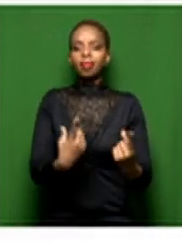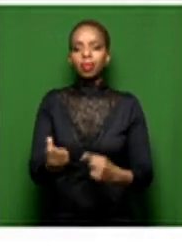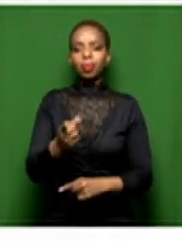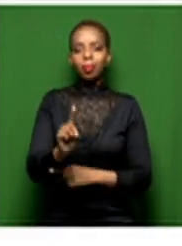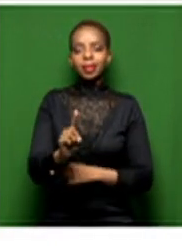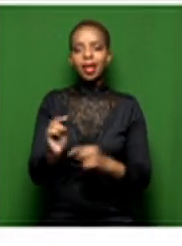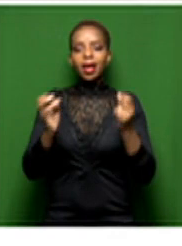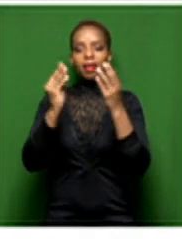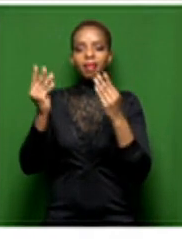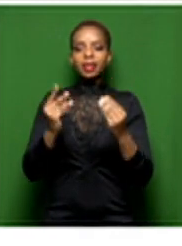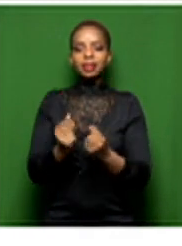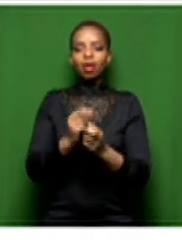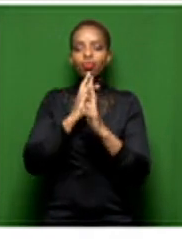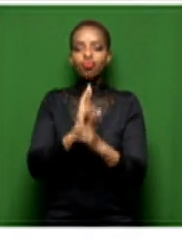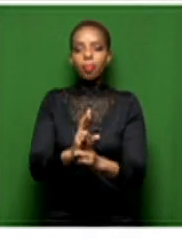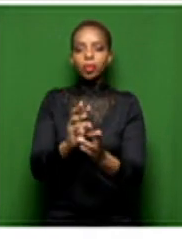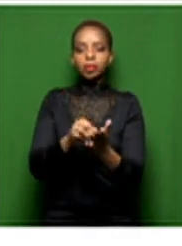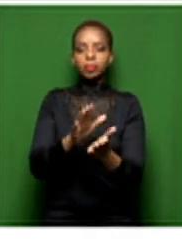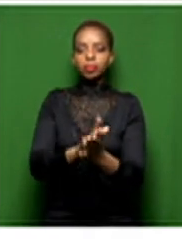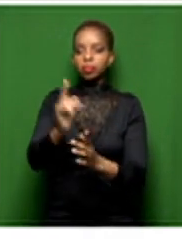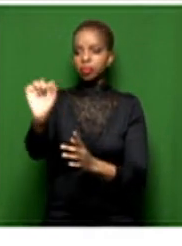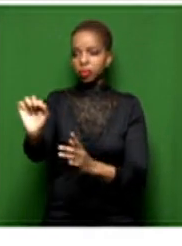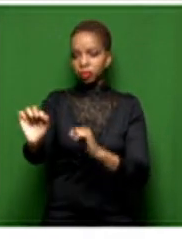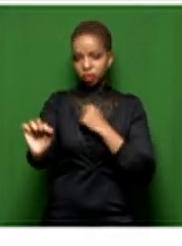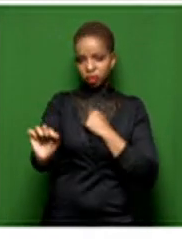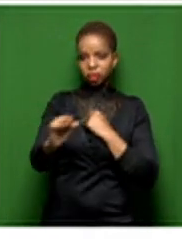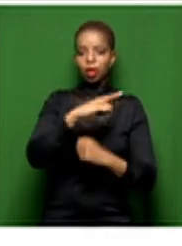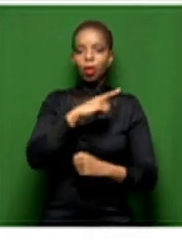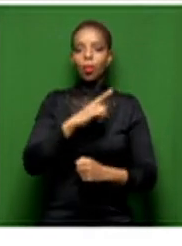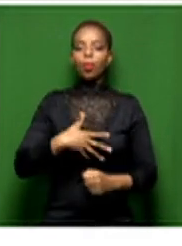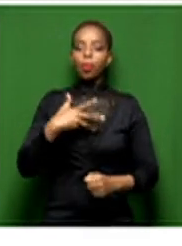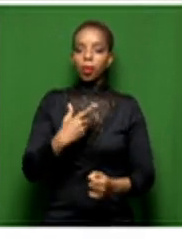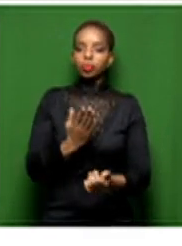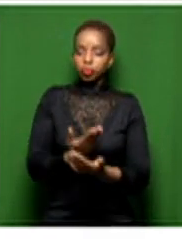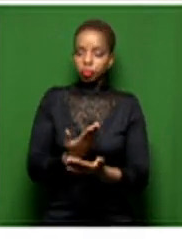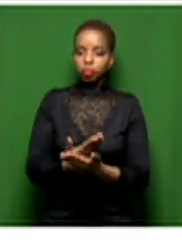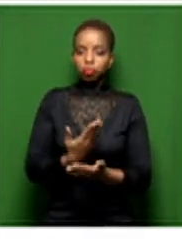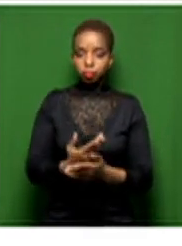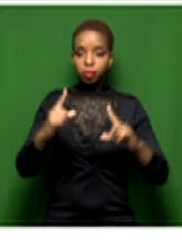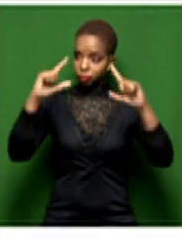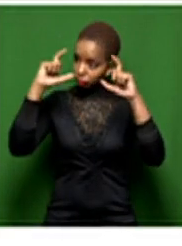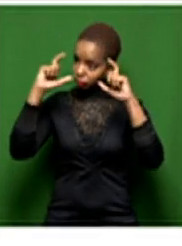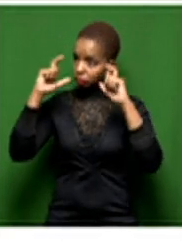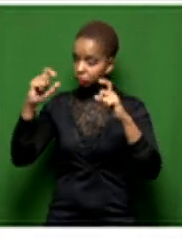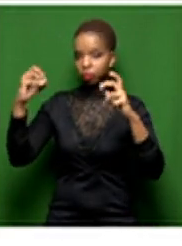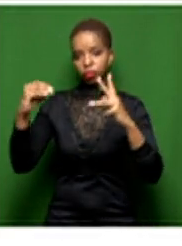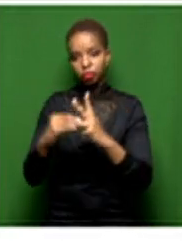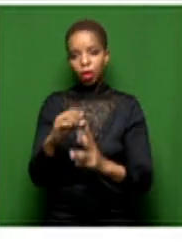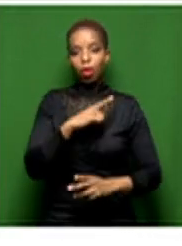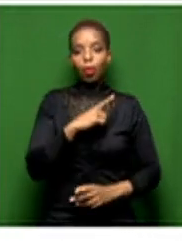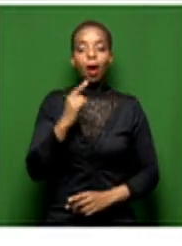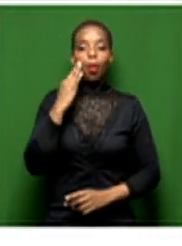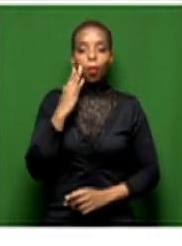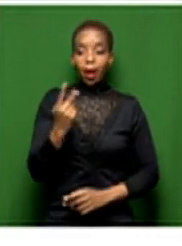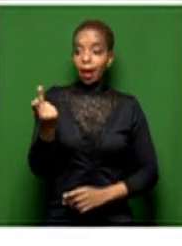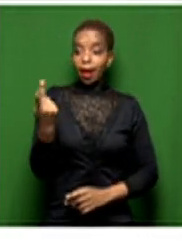a financial report on each other so that you can be able to enter sober into marriage. Because once you sign with